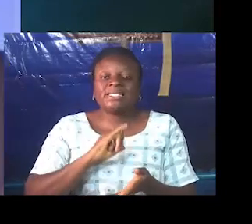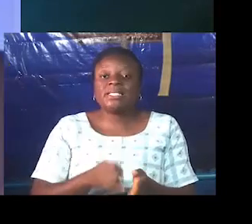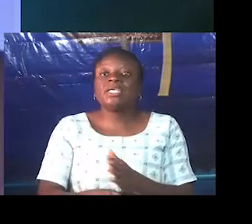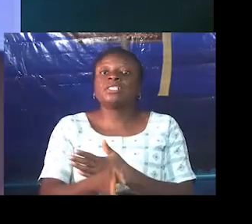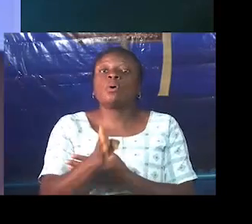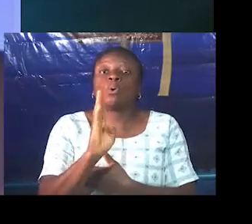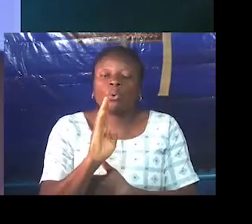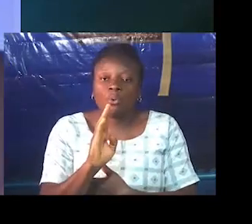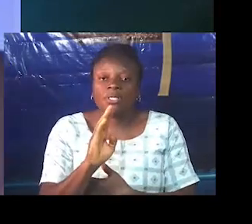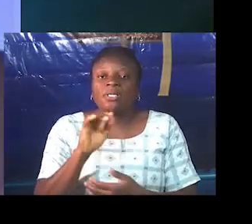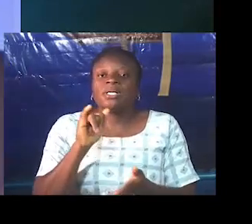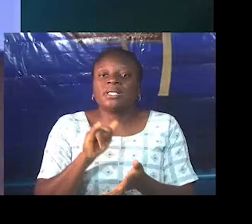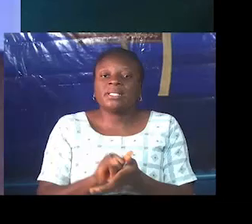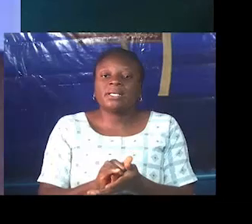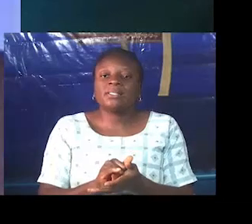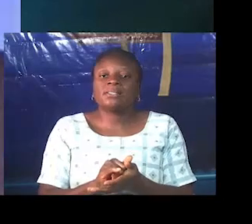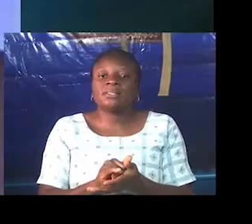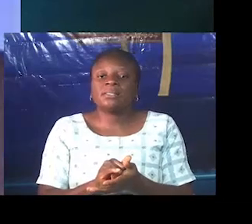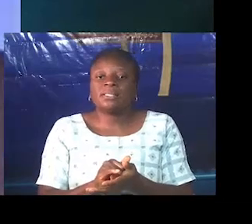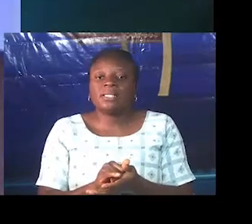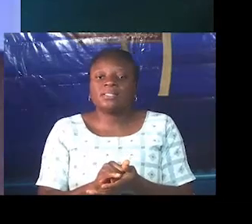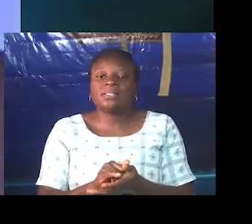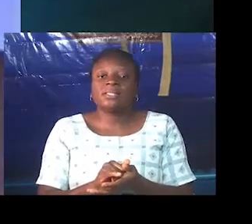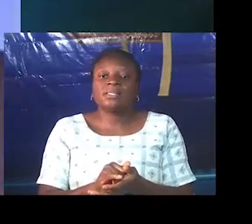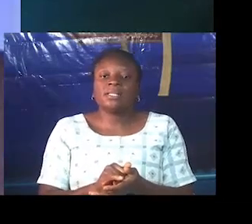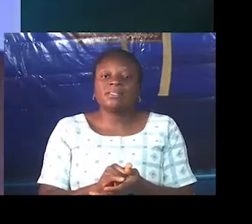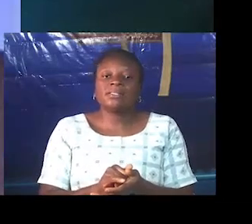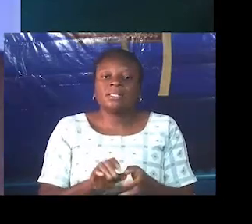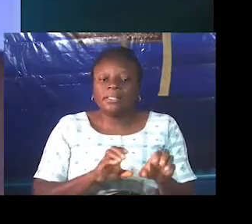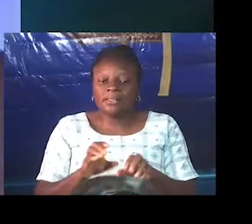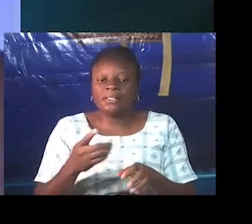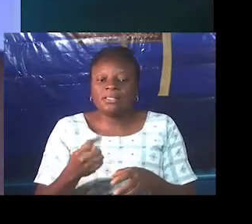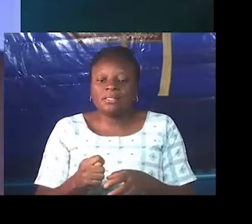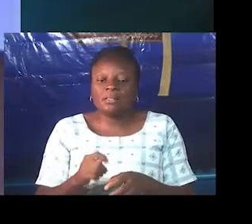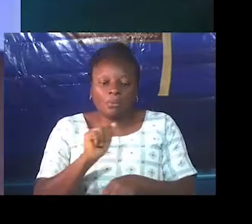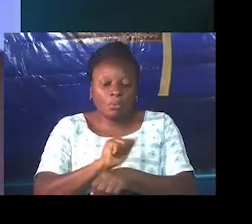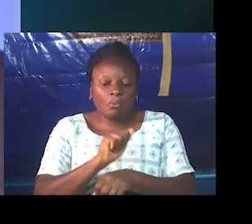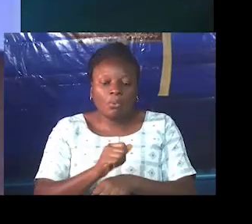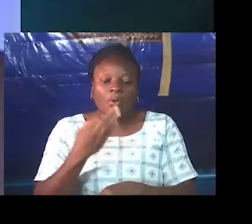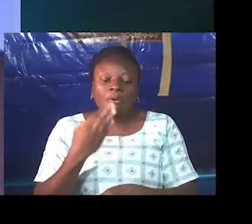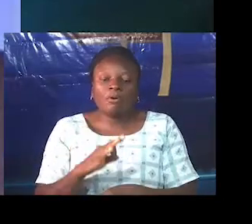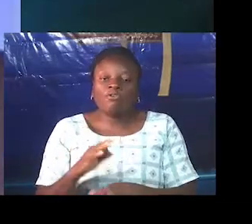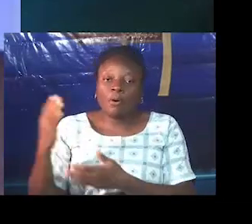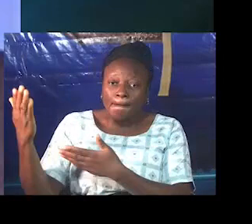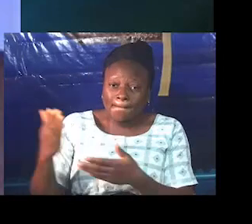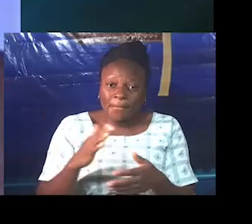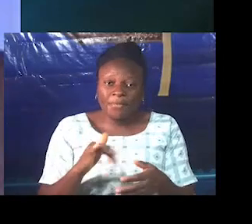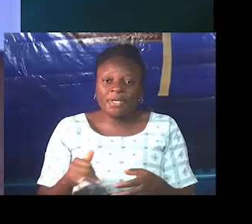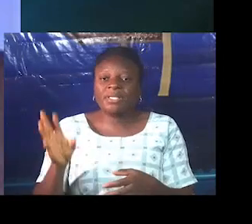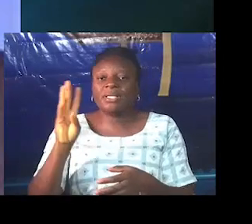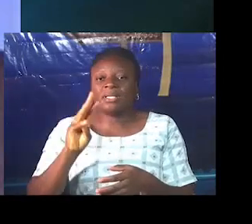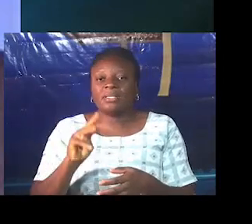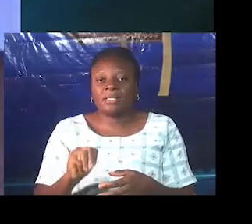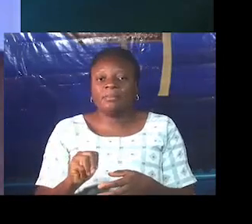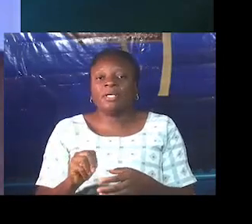work, and also it is God that brought them together, which means it is God that will bring